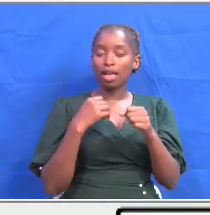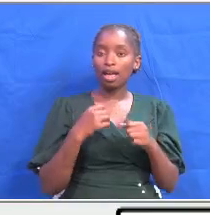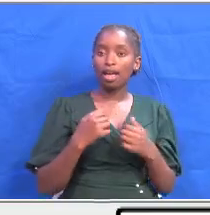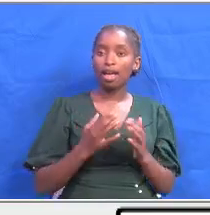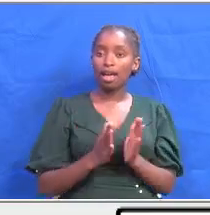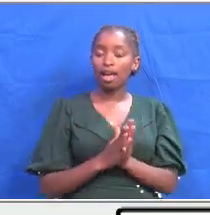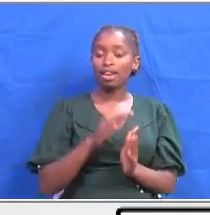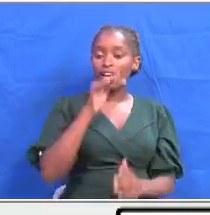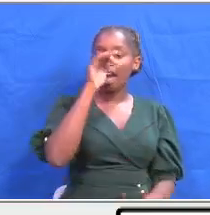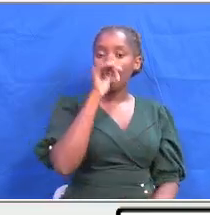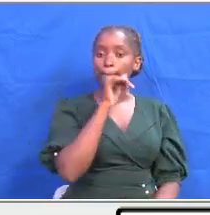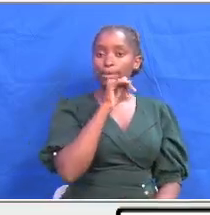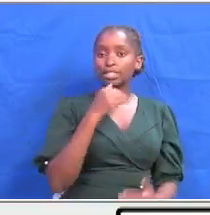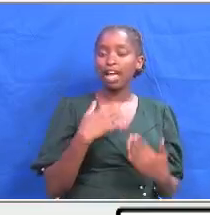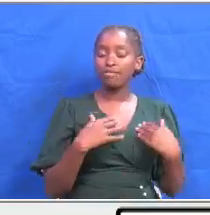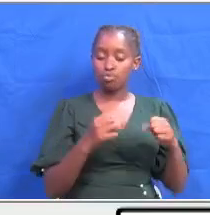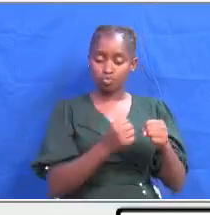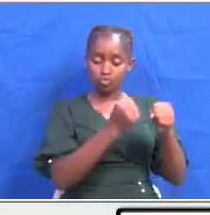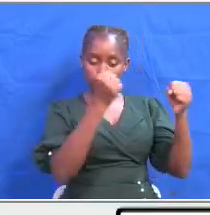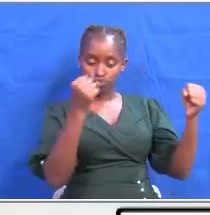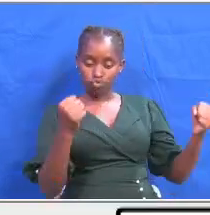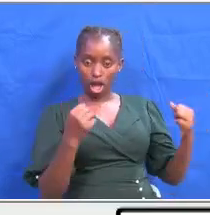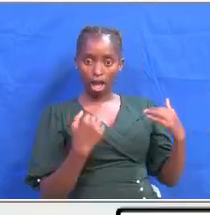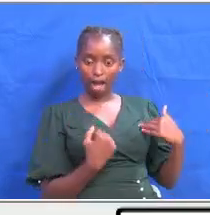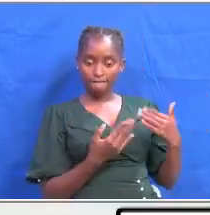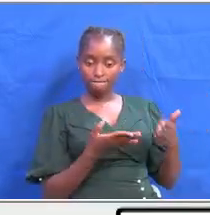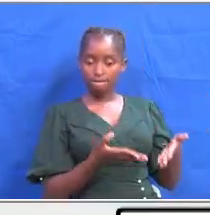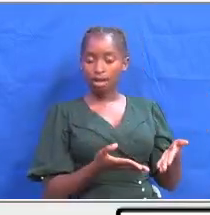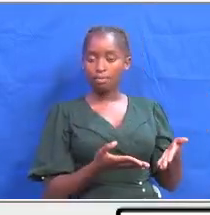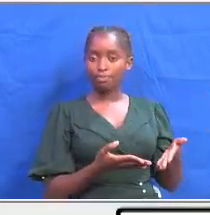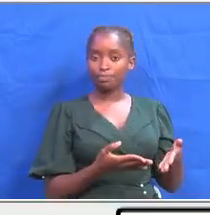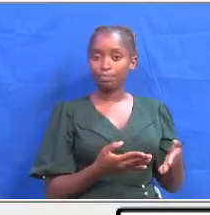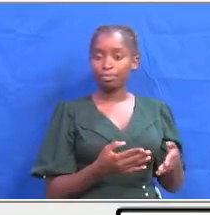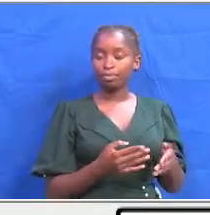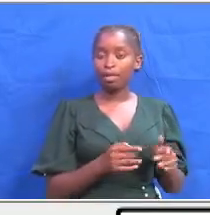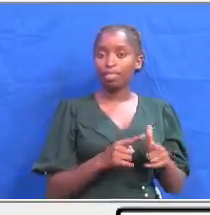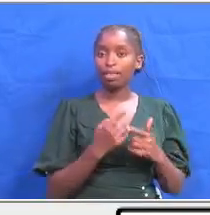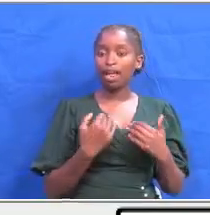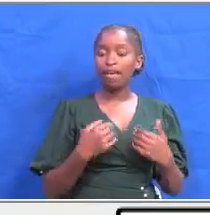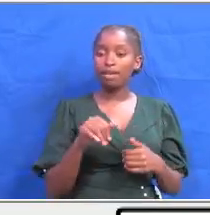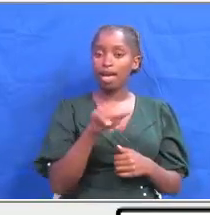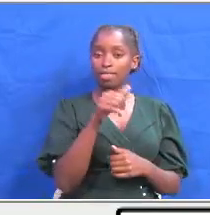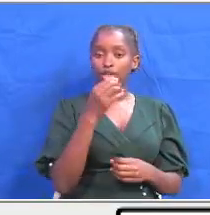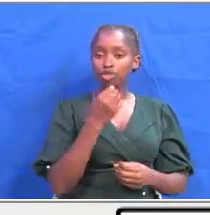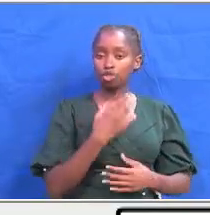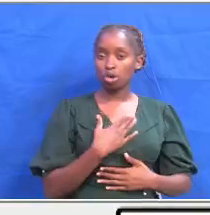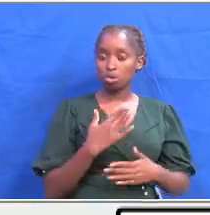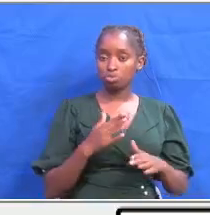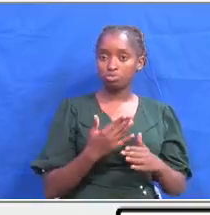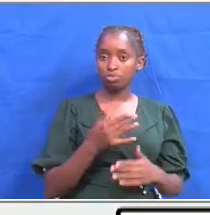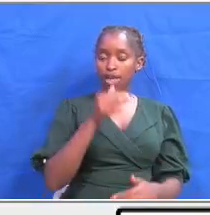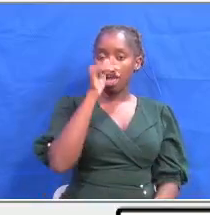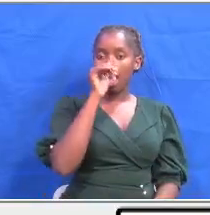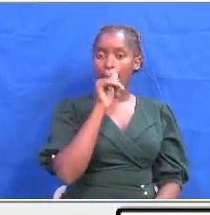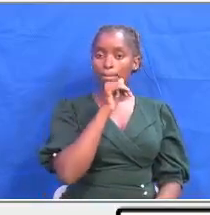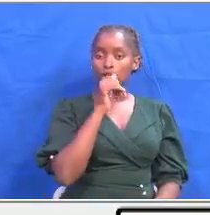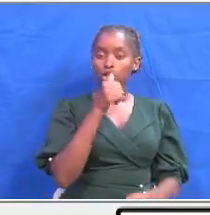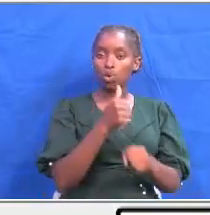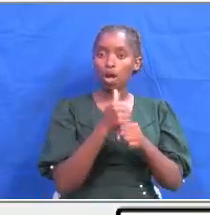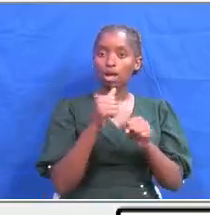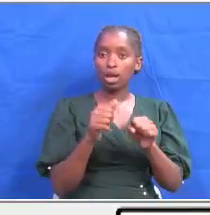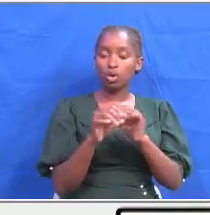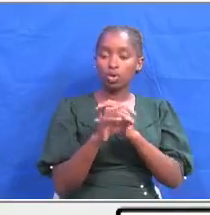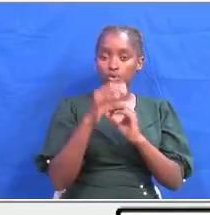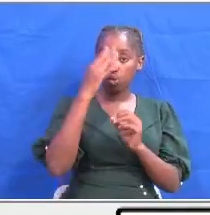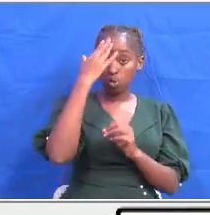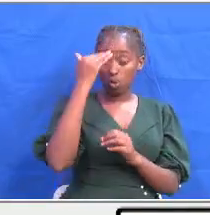gazetting, but on the basis there is a commission. Now, there's another quagmire. IBC is not functional because there's no